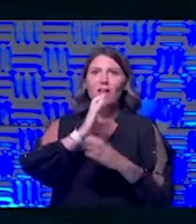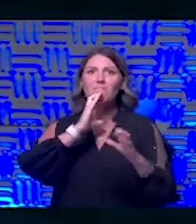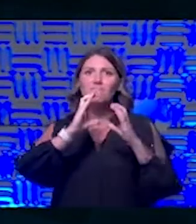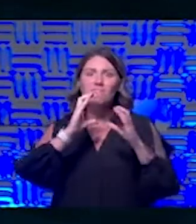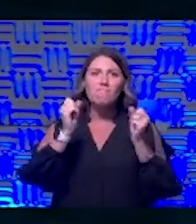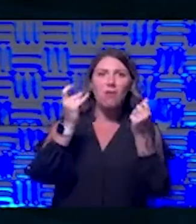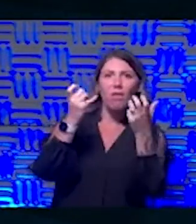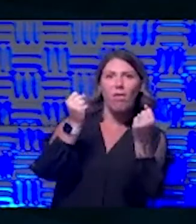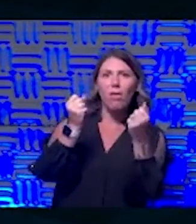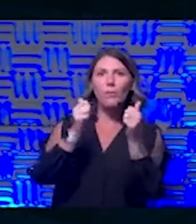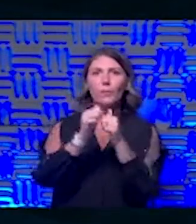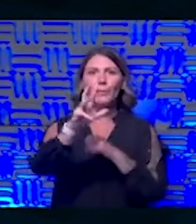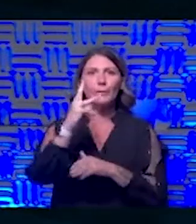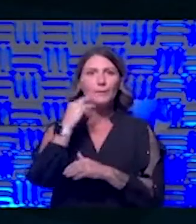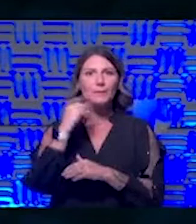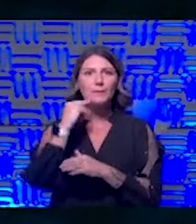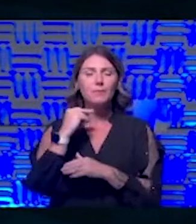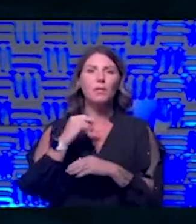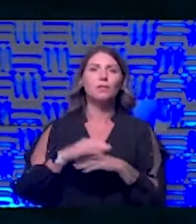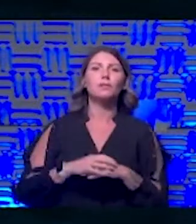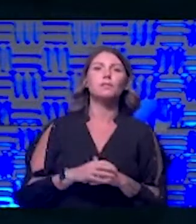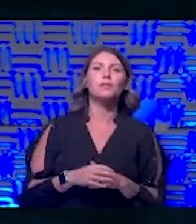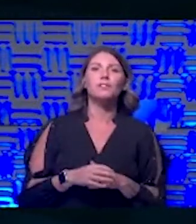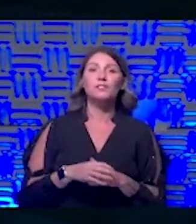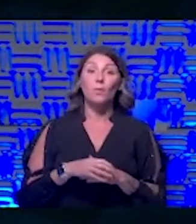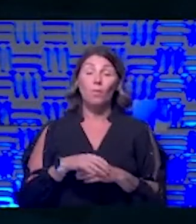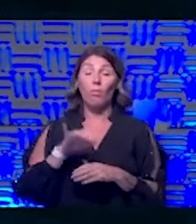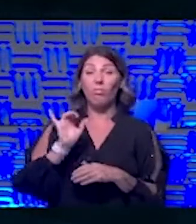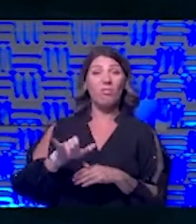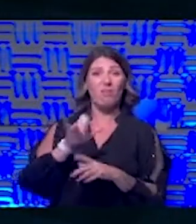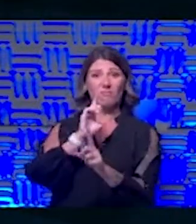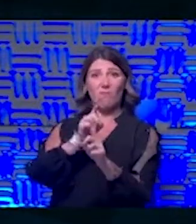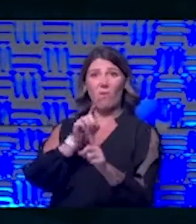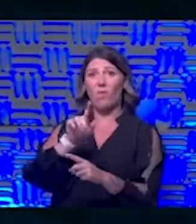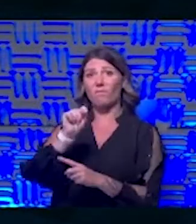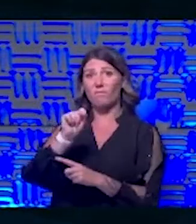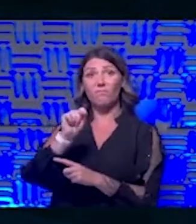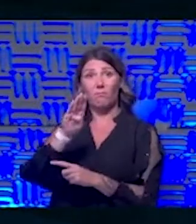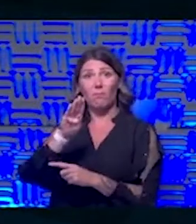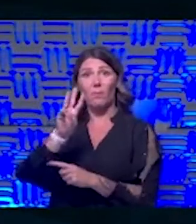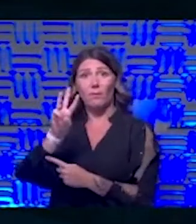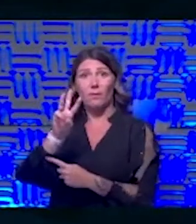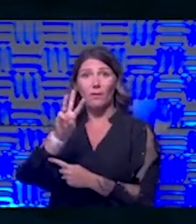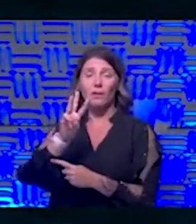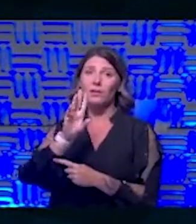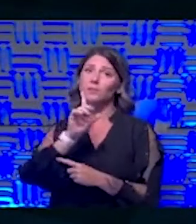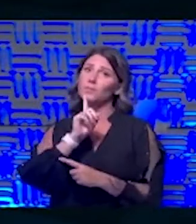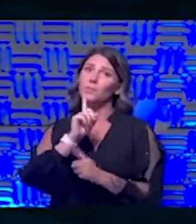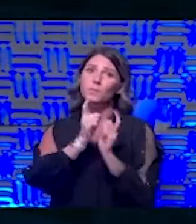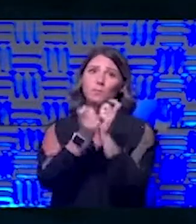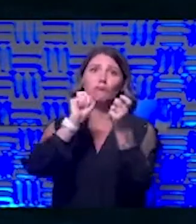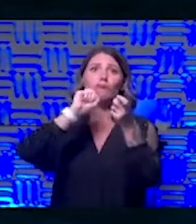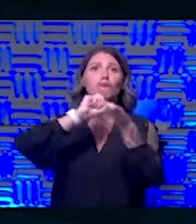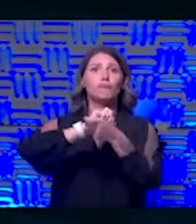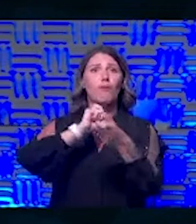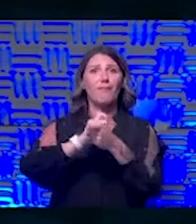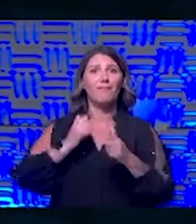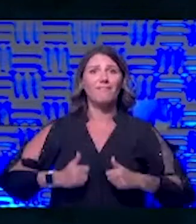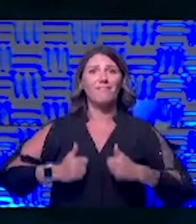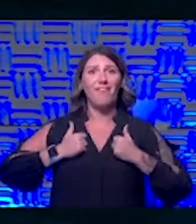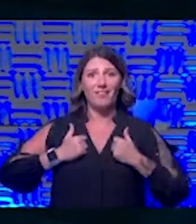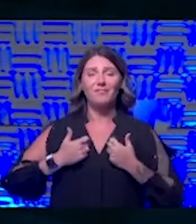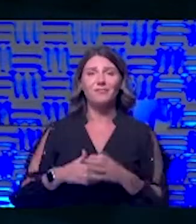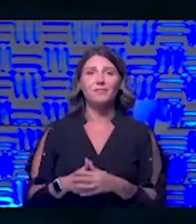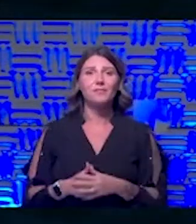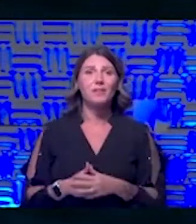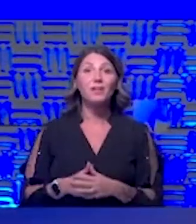that the Frontline Network and Battle Within has offered has just been a complete game changer. Whitney, this sounds like,